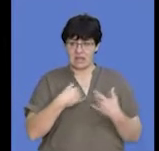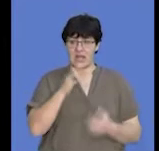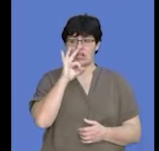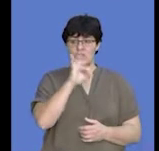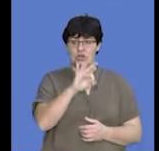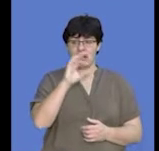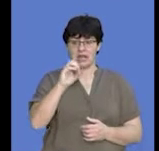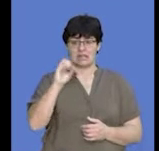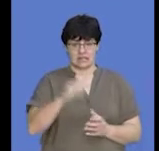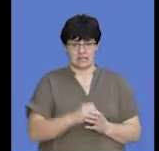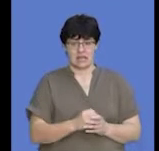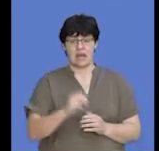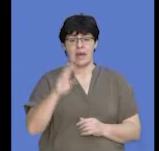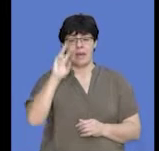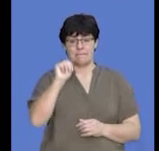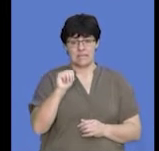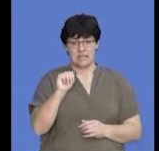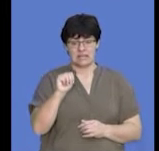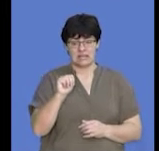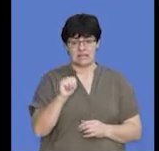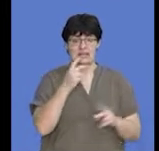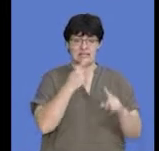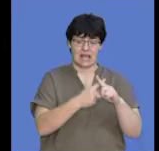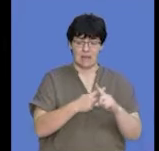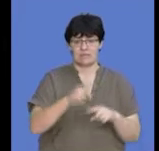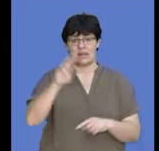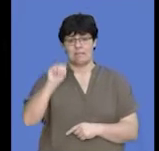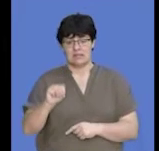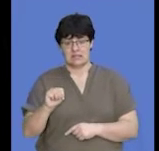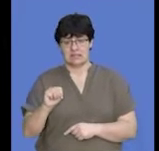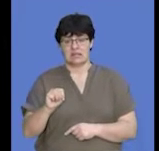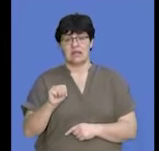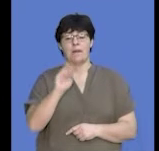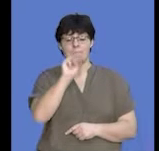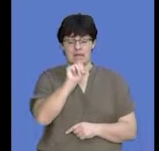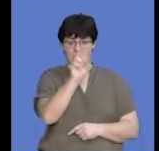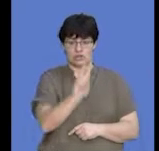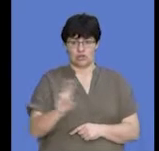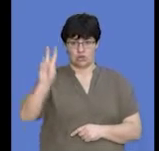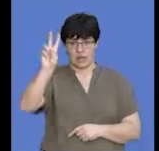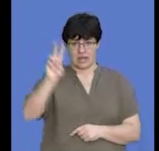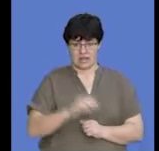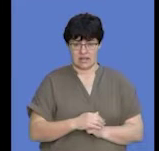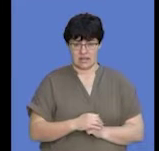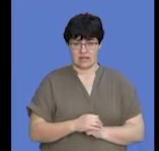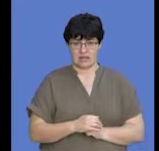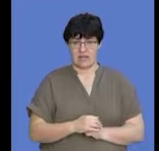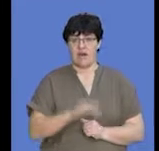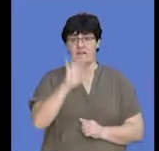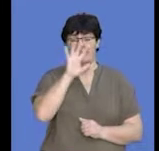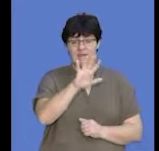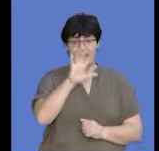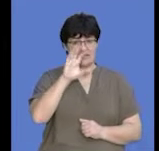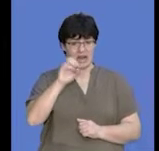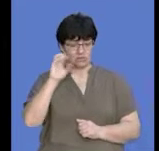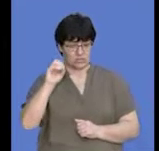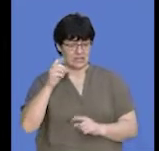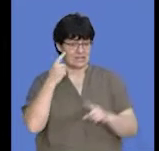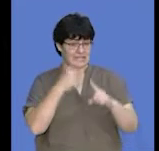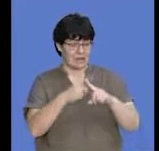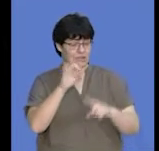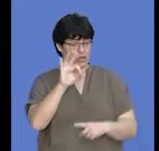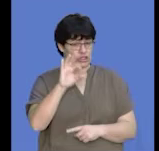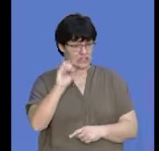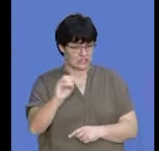300. Meters times meters is meters squared. 500 times 30